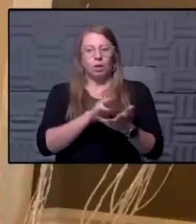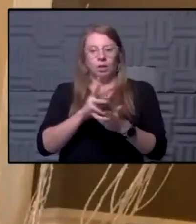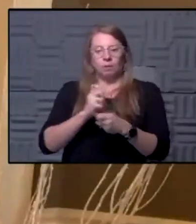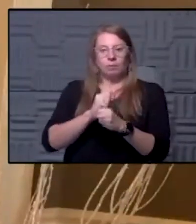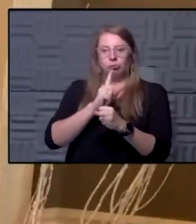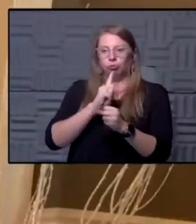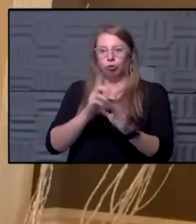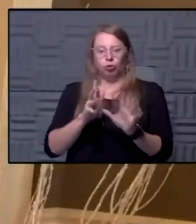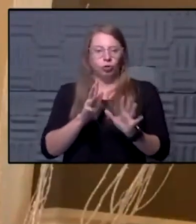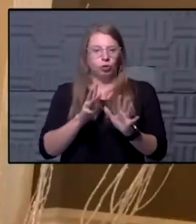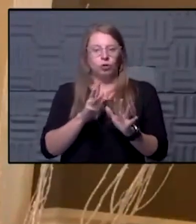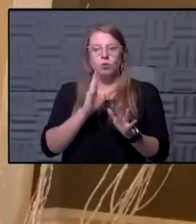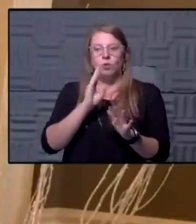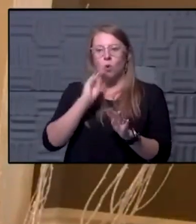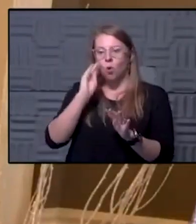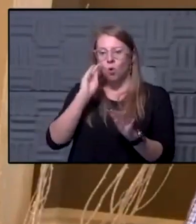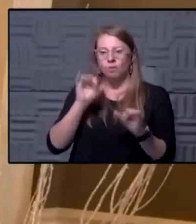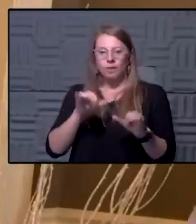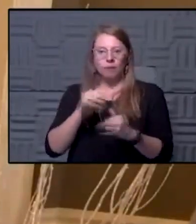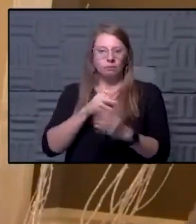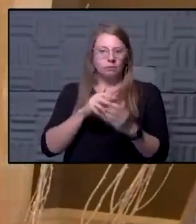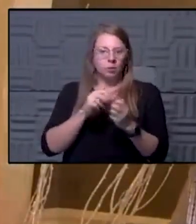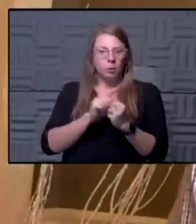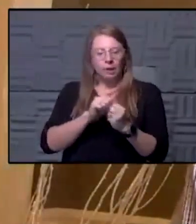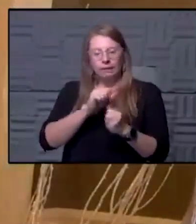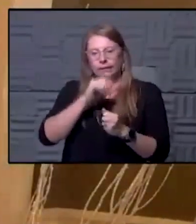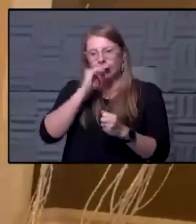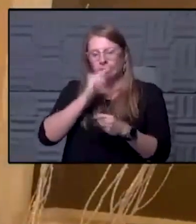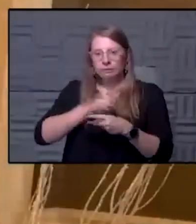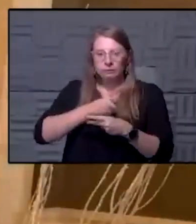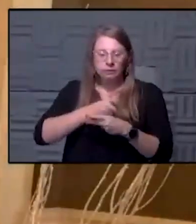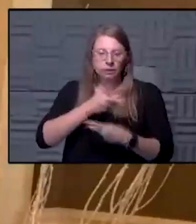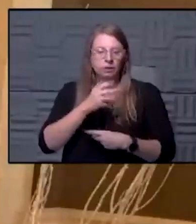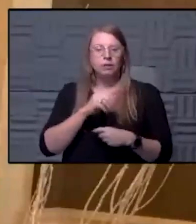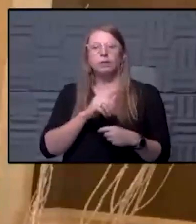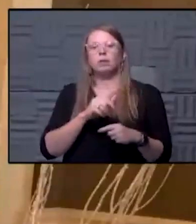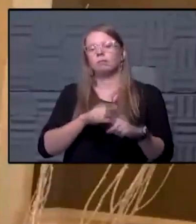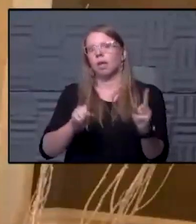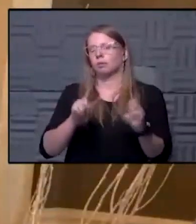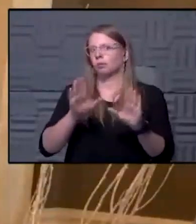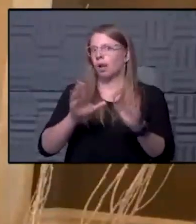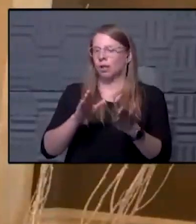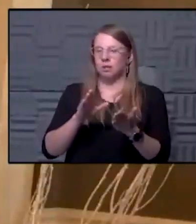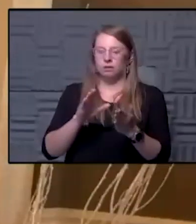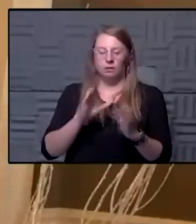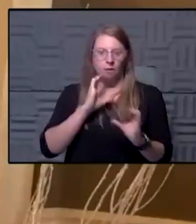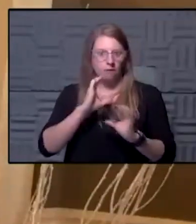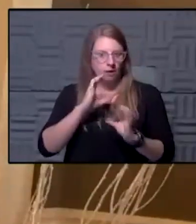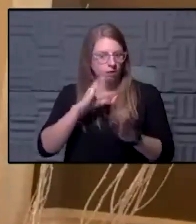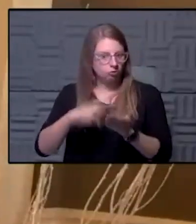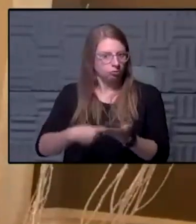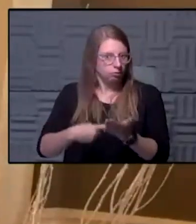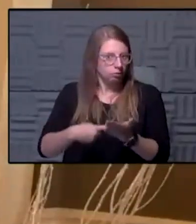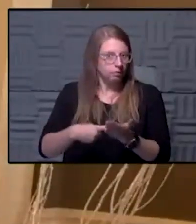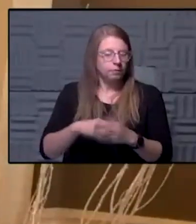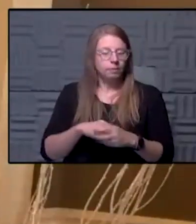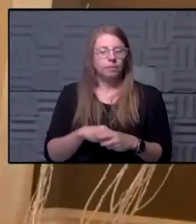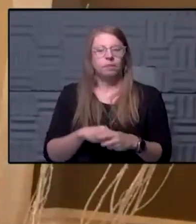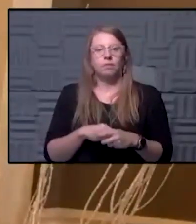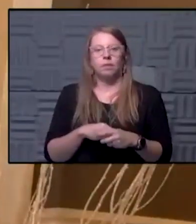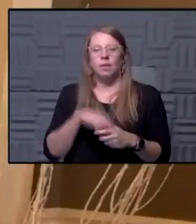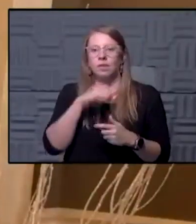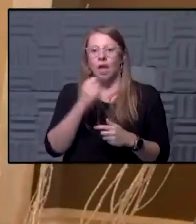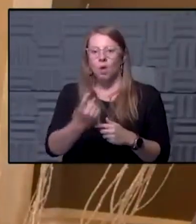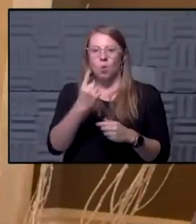sure that they're home with their kids. So we've had a lot of great conversation. And I think there's not just one